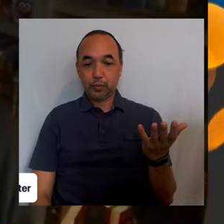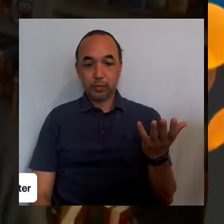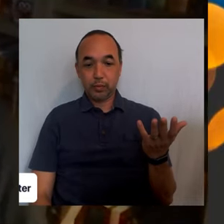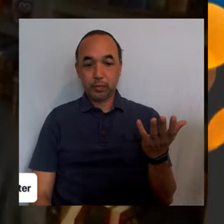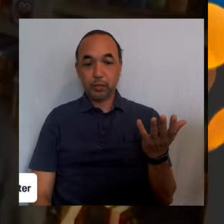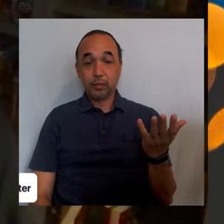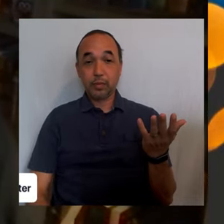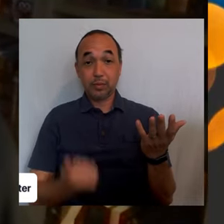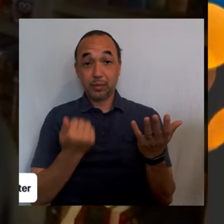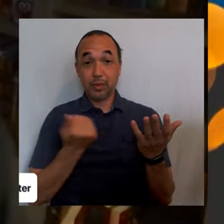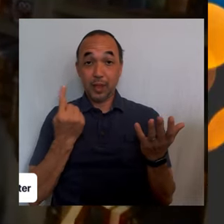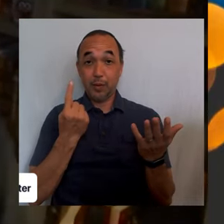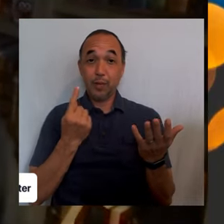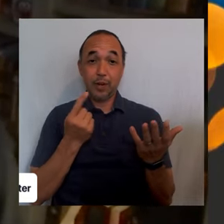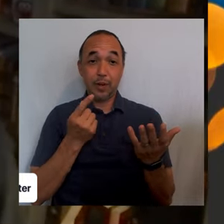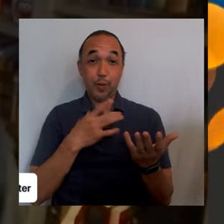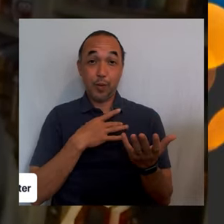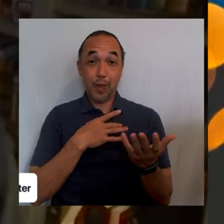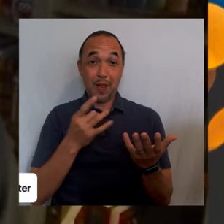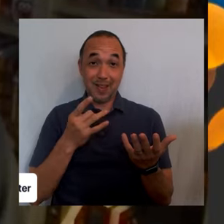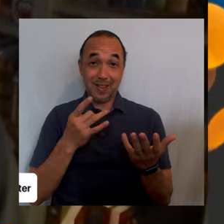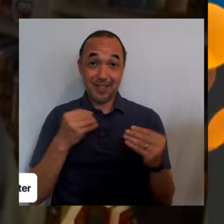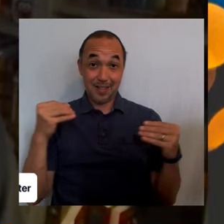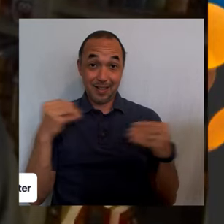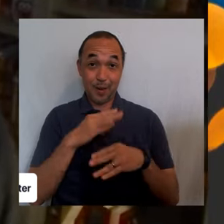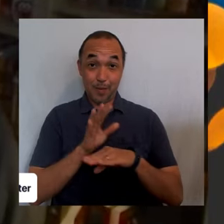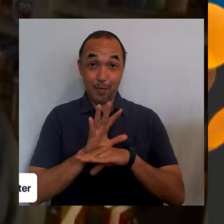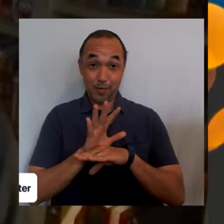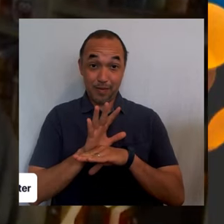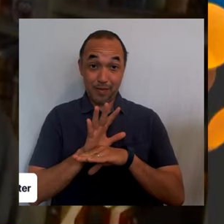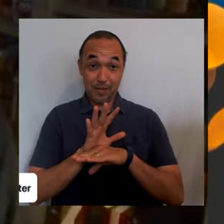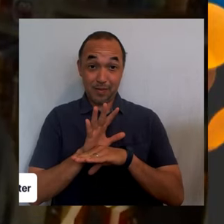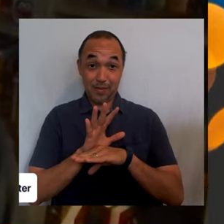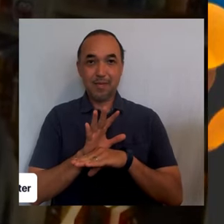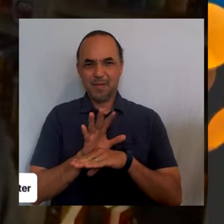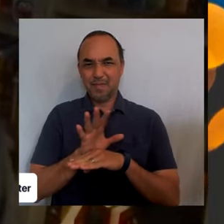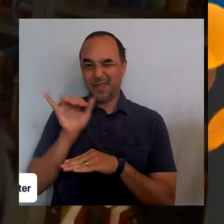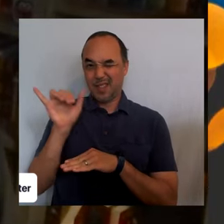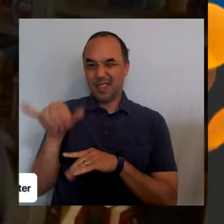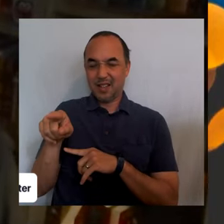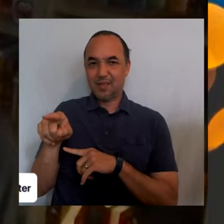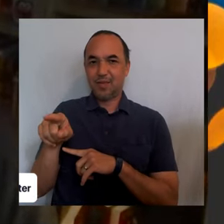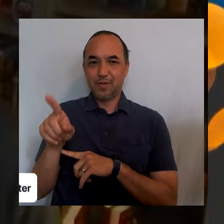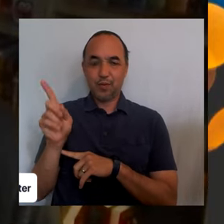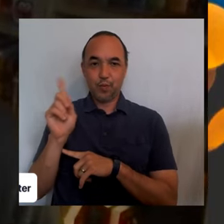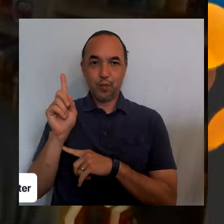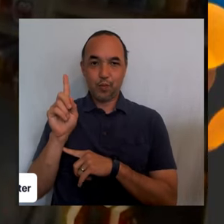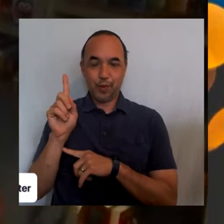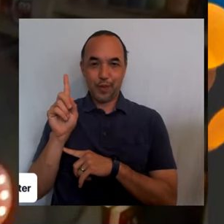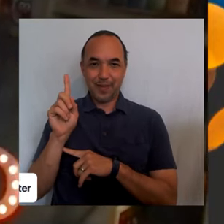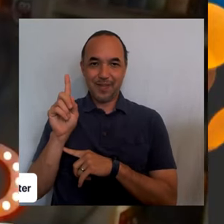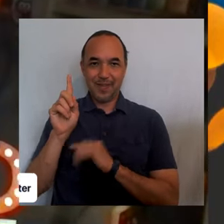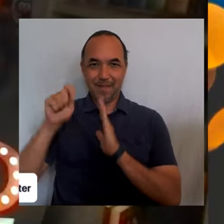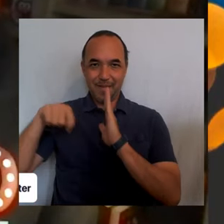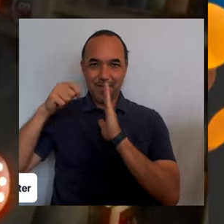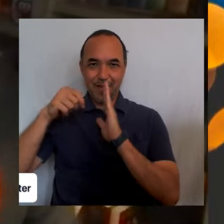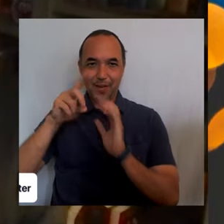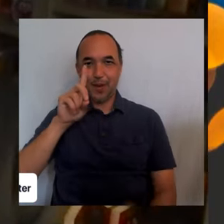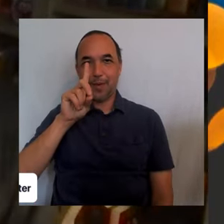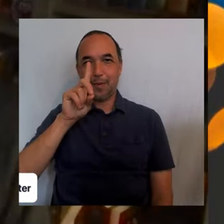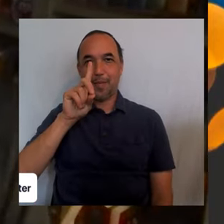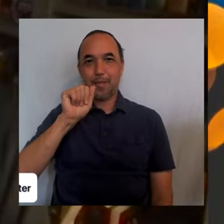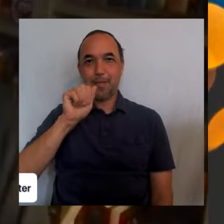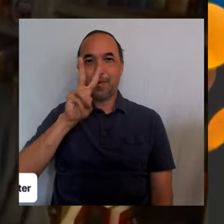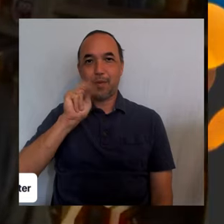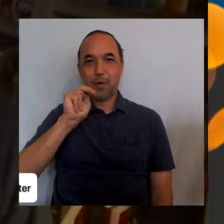a liking for horror movies and know that that's the mall that they filmed Dawn of the Dead in. And when